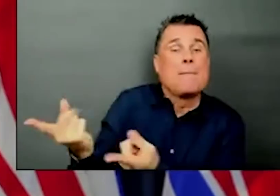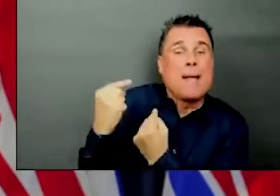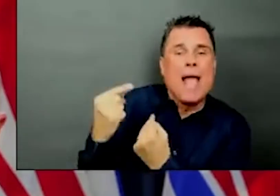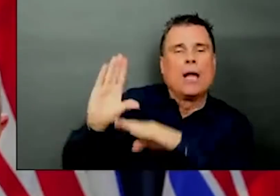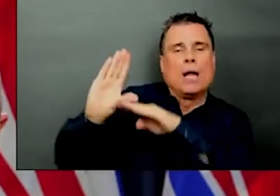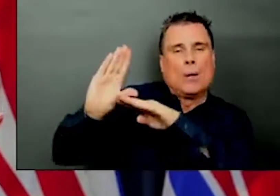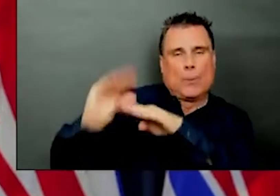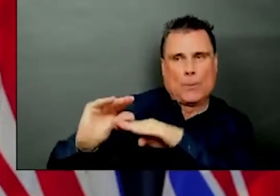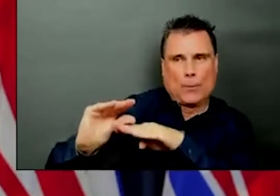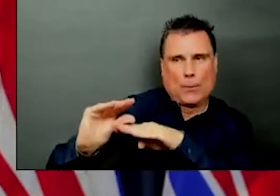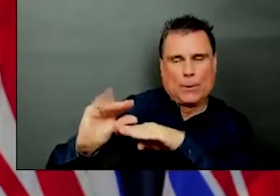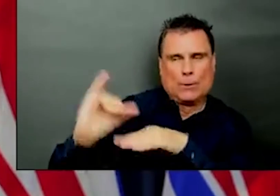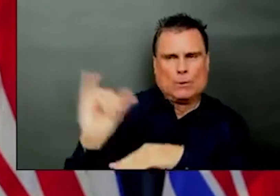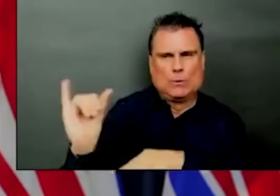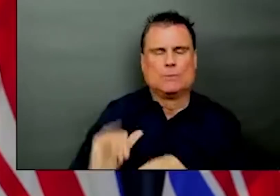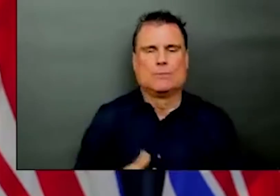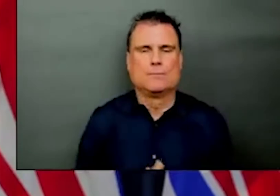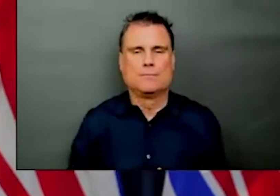anything there?